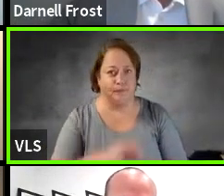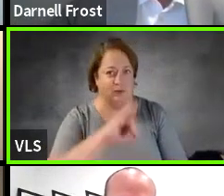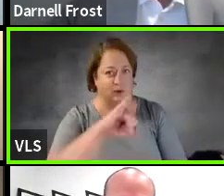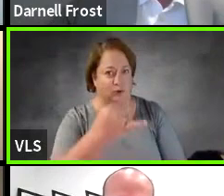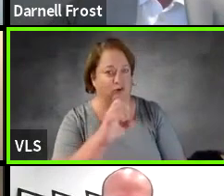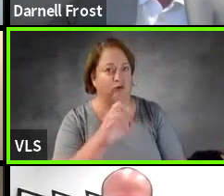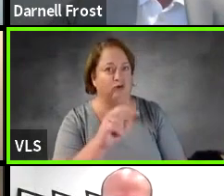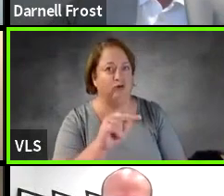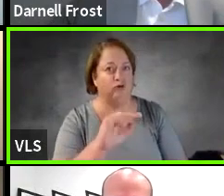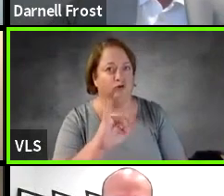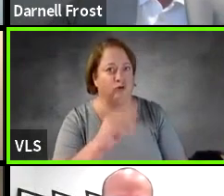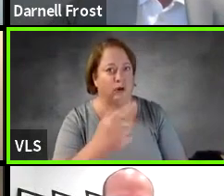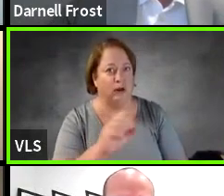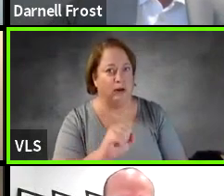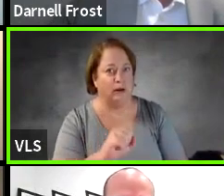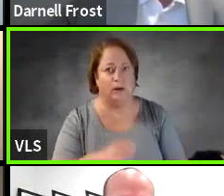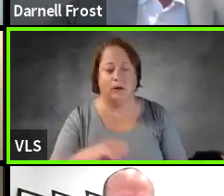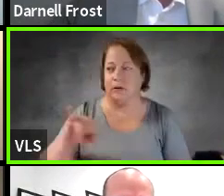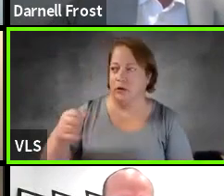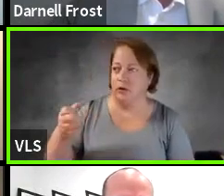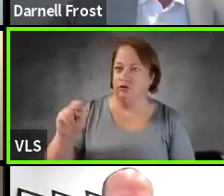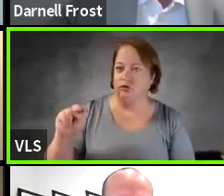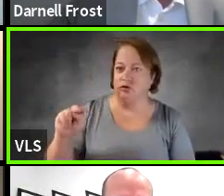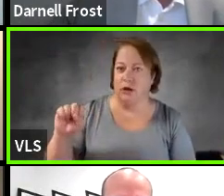Jennings. John Schlerth.